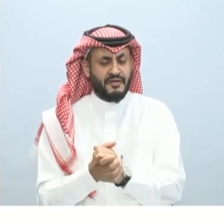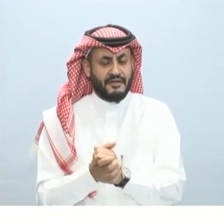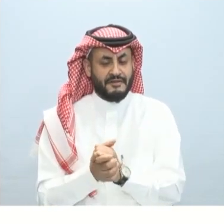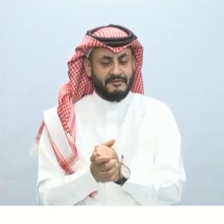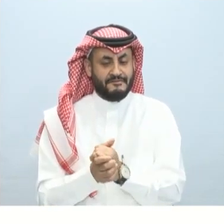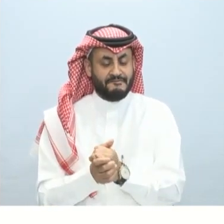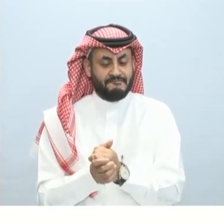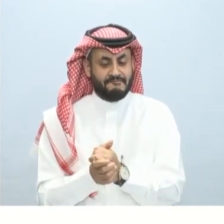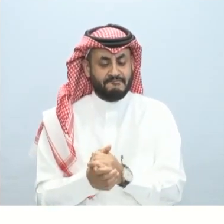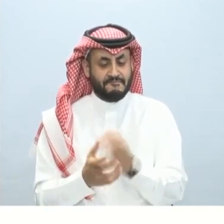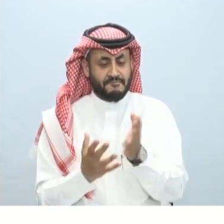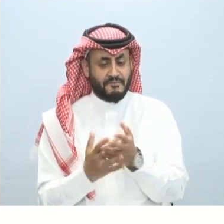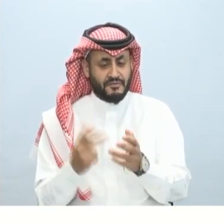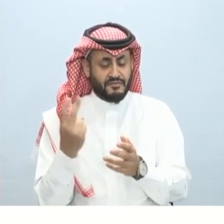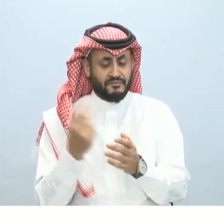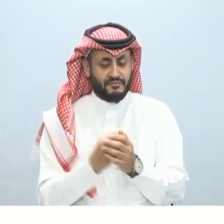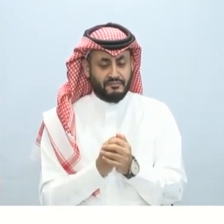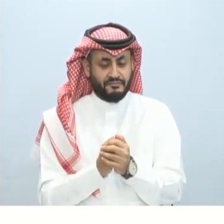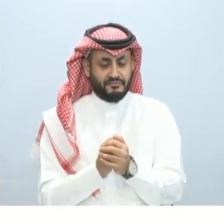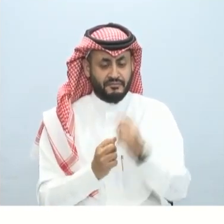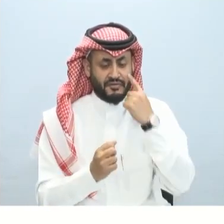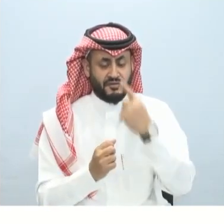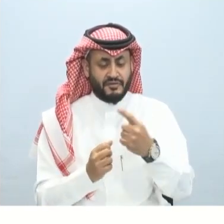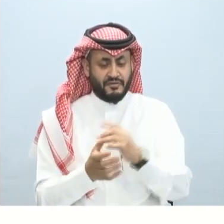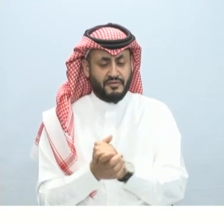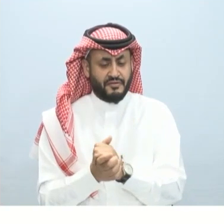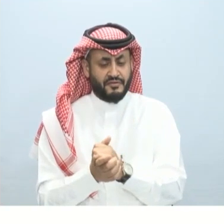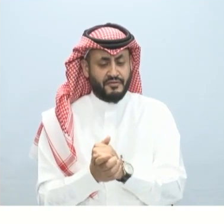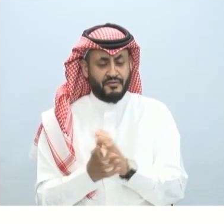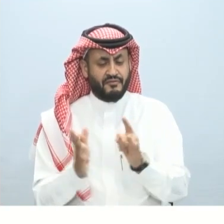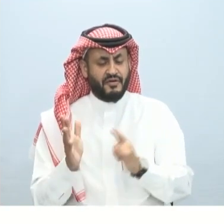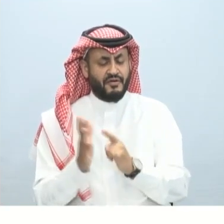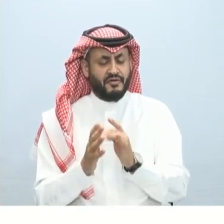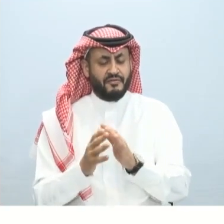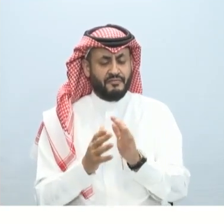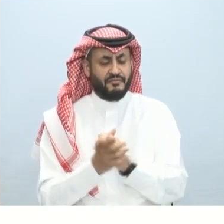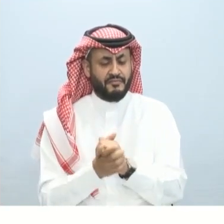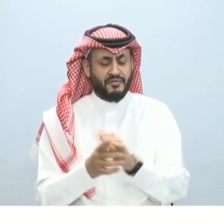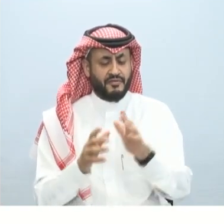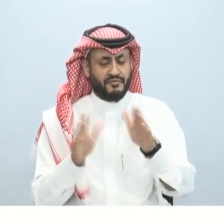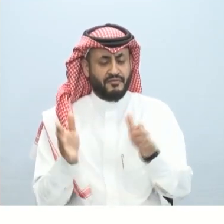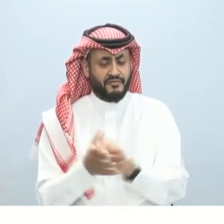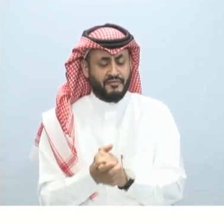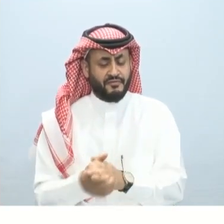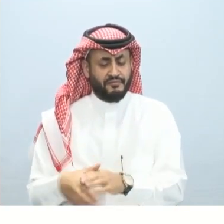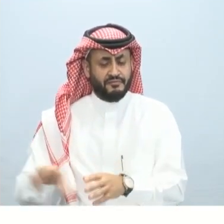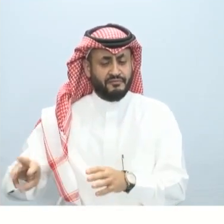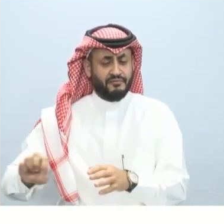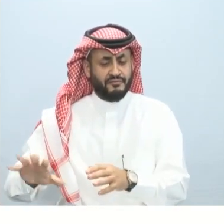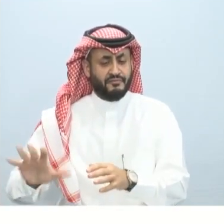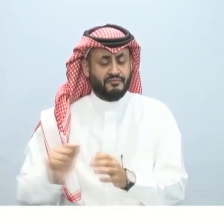system. Part two, look at this information about the planets in our solar system, which is on page number